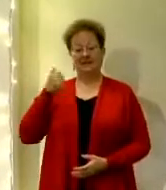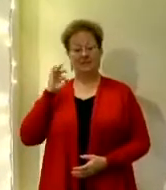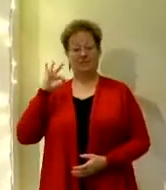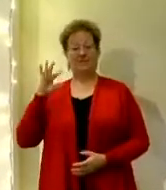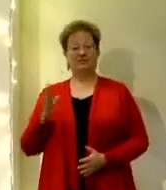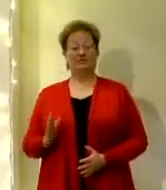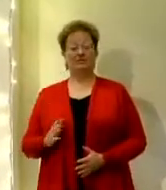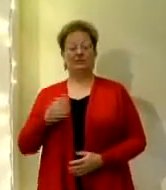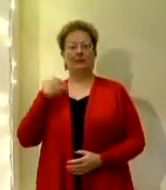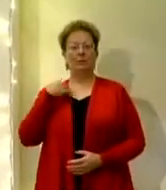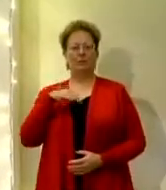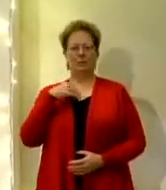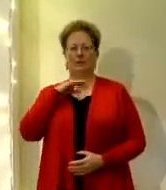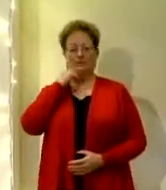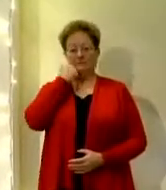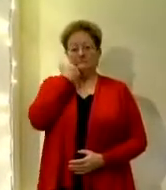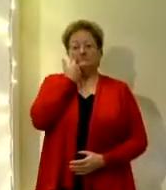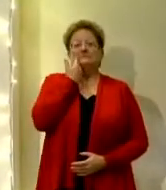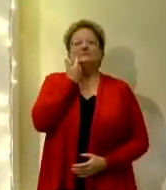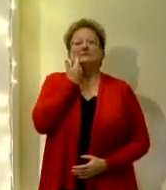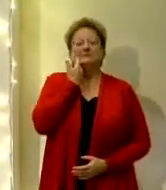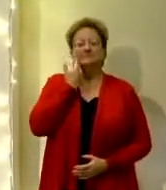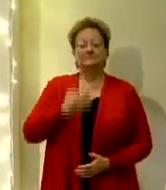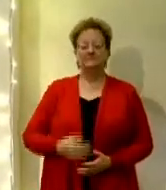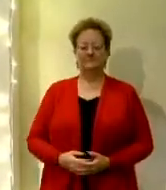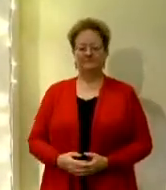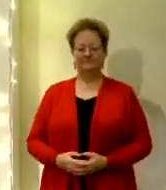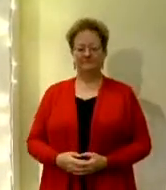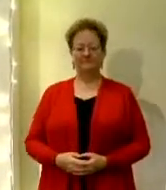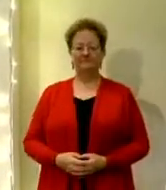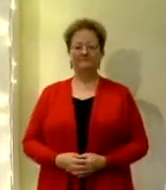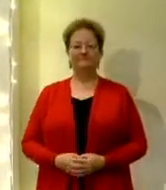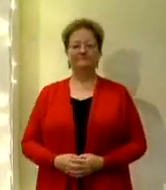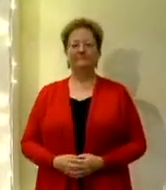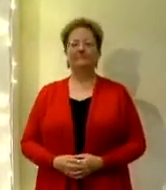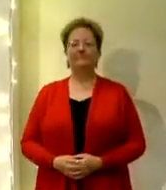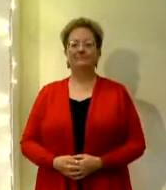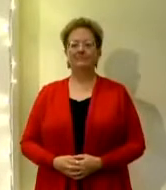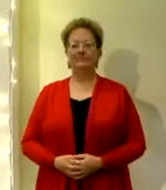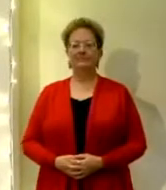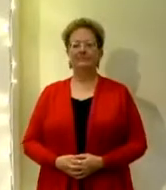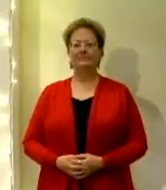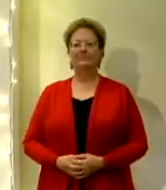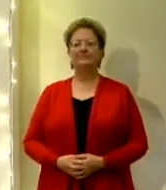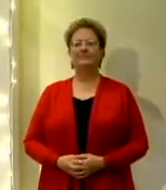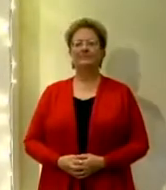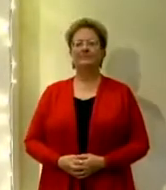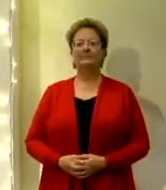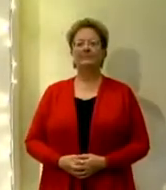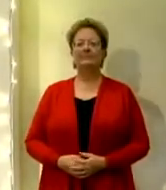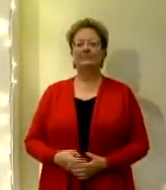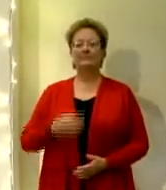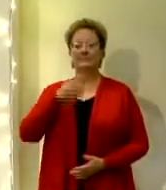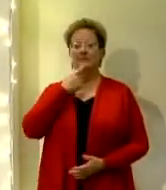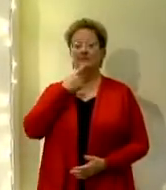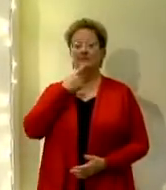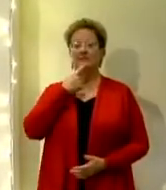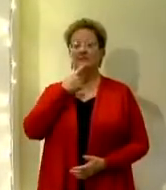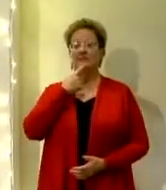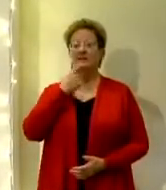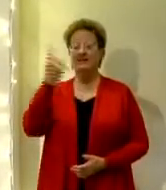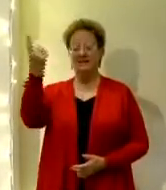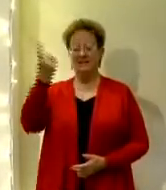you know, because, you know, he wanted to justify himself that he had to, you know, come and visit her. And he said, "Well, I did come and visit